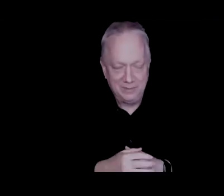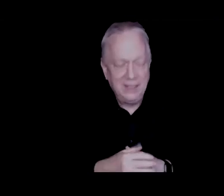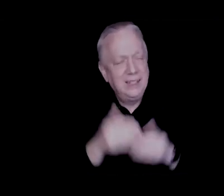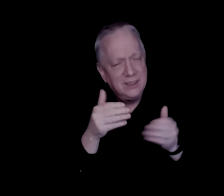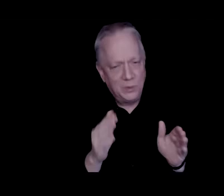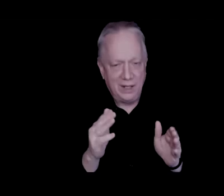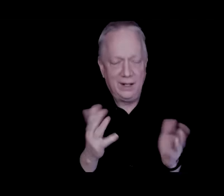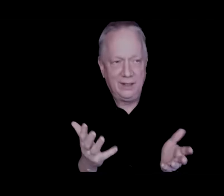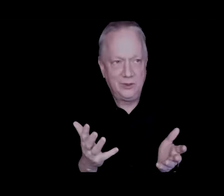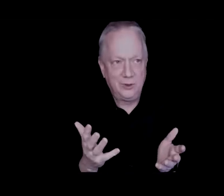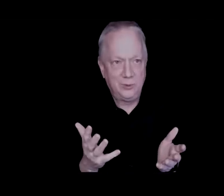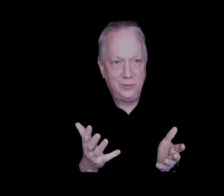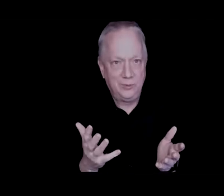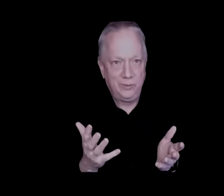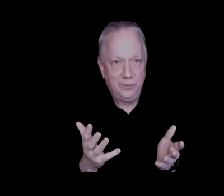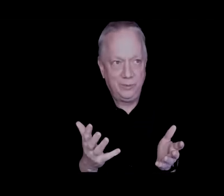to